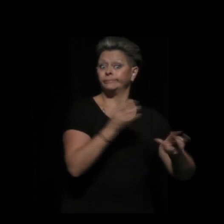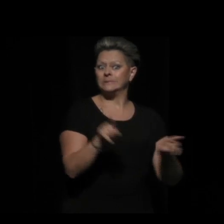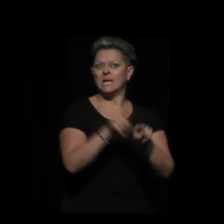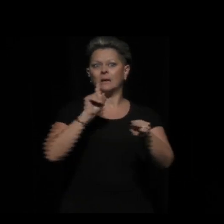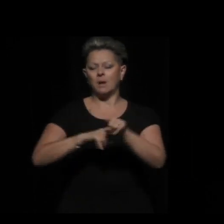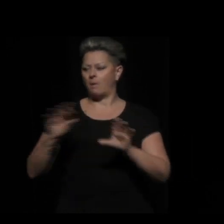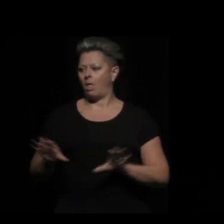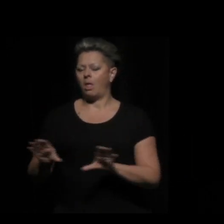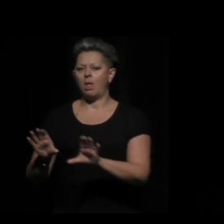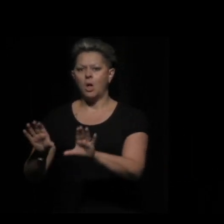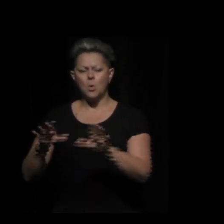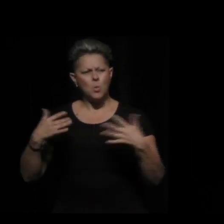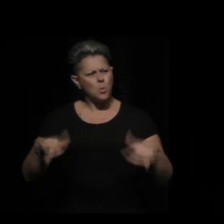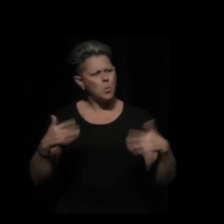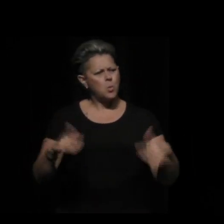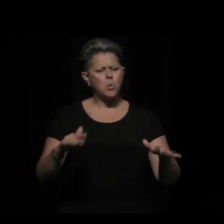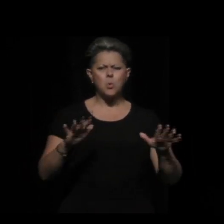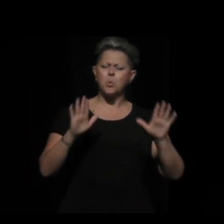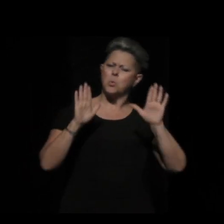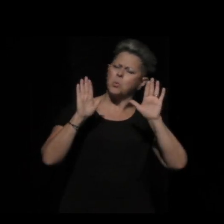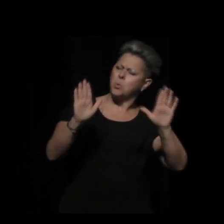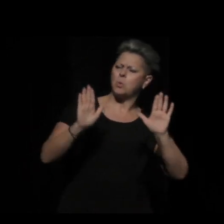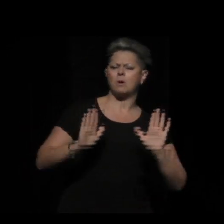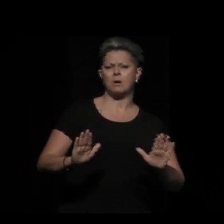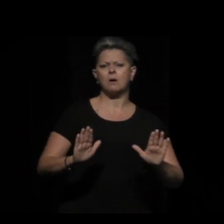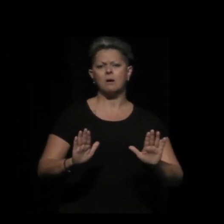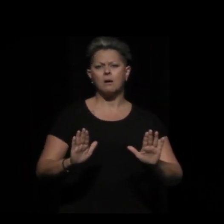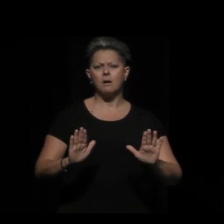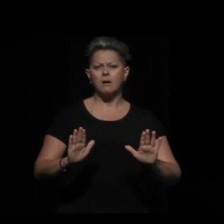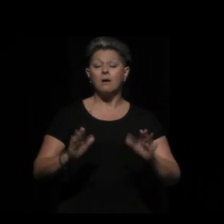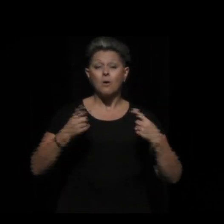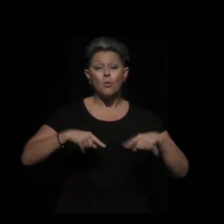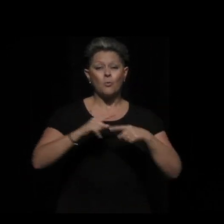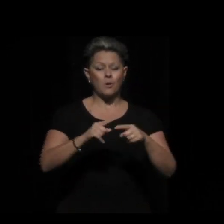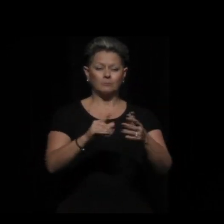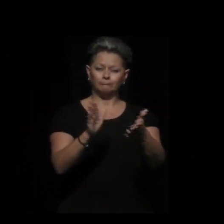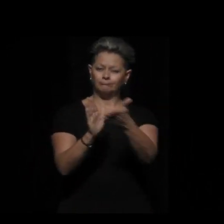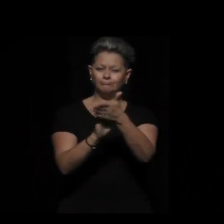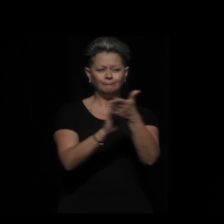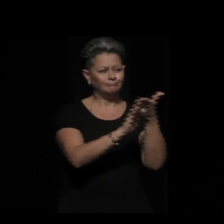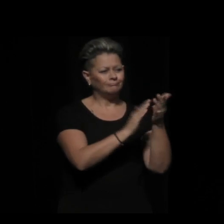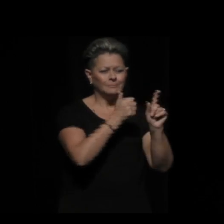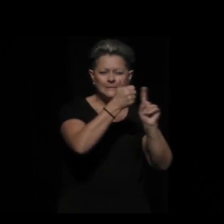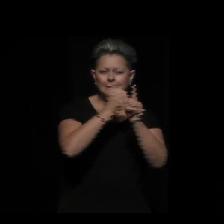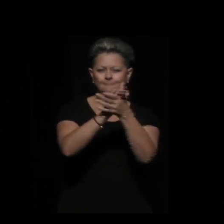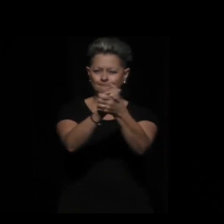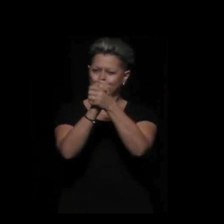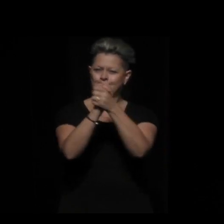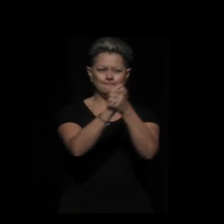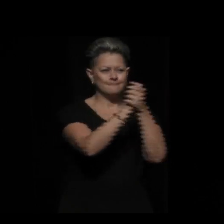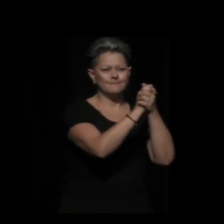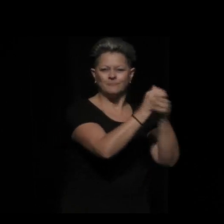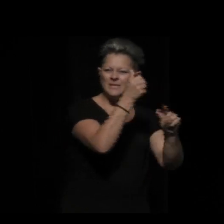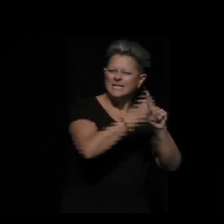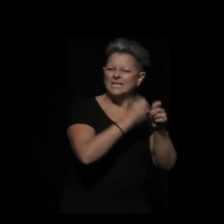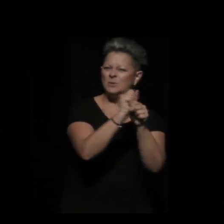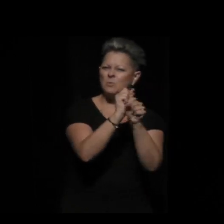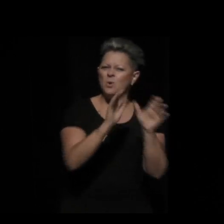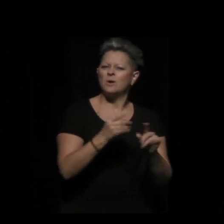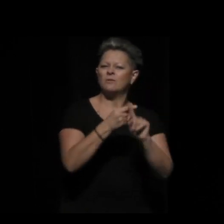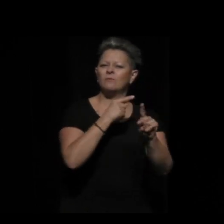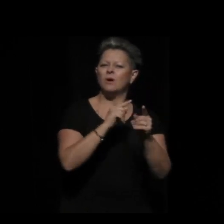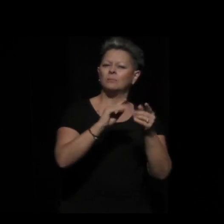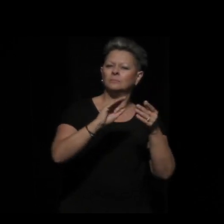Truly remarkable. We acknowledge and congratulate every employee of the Department of Health and Community